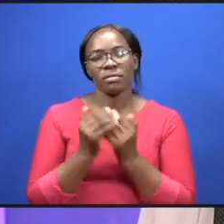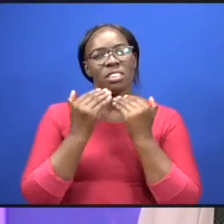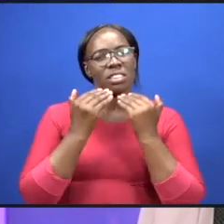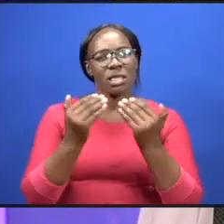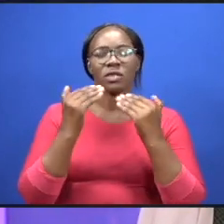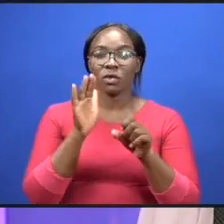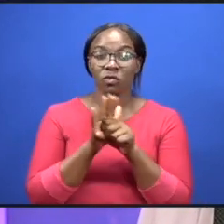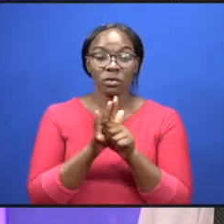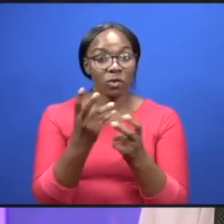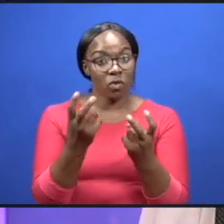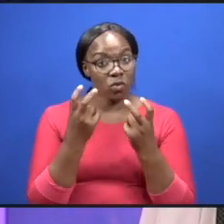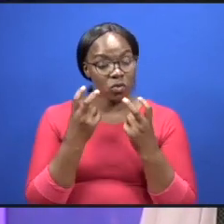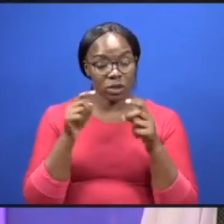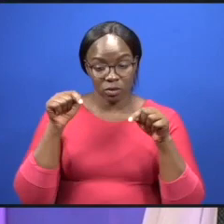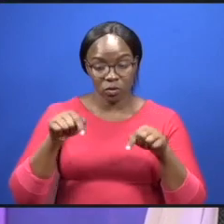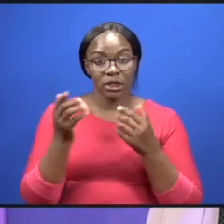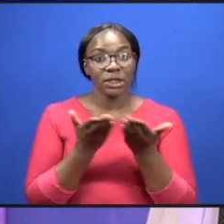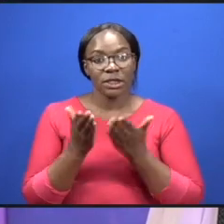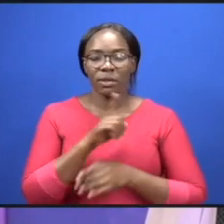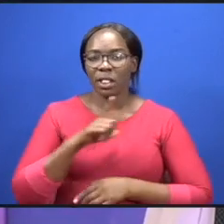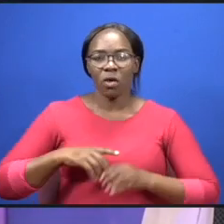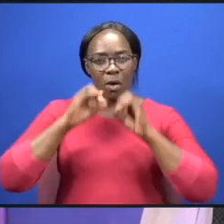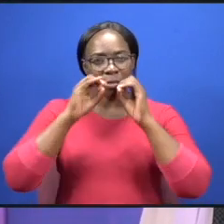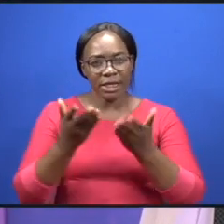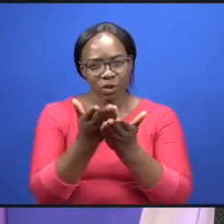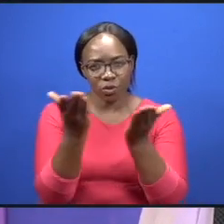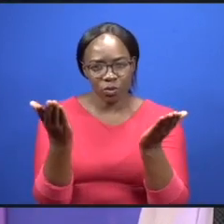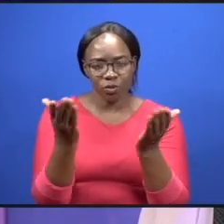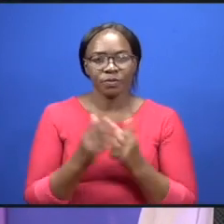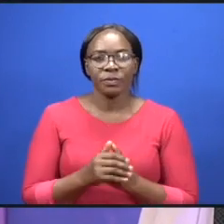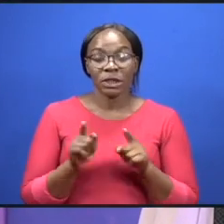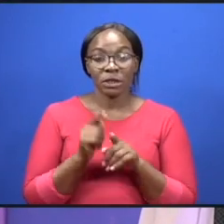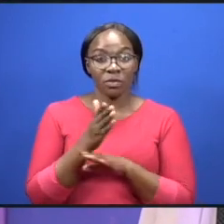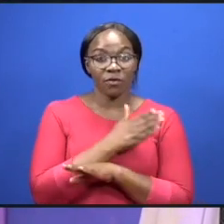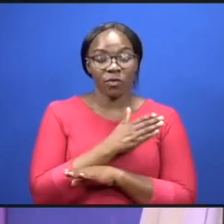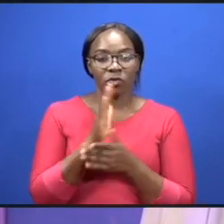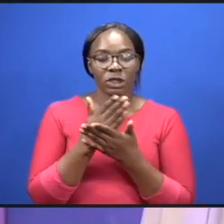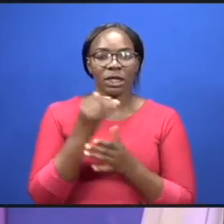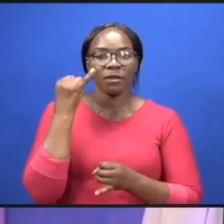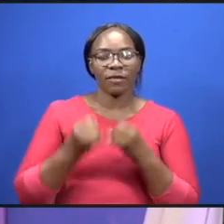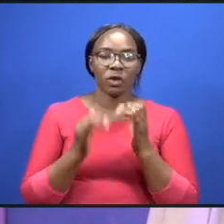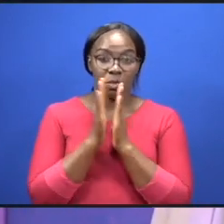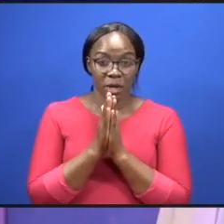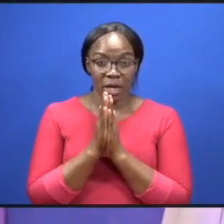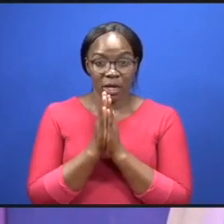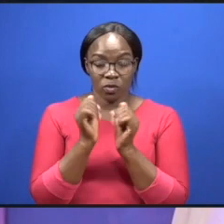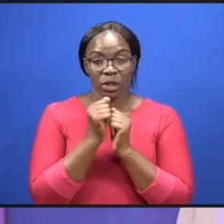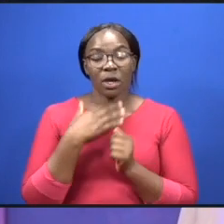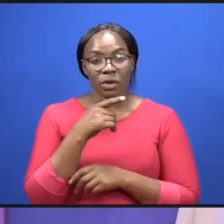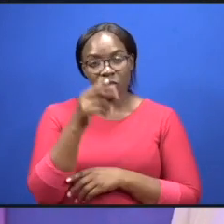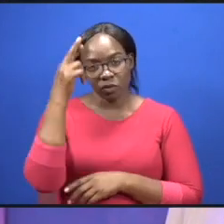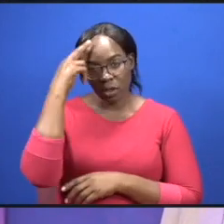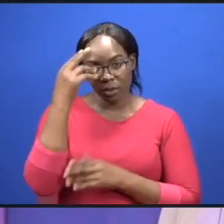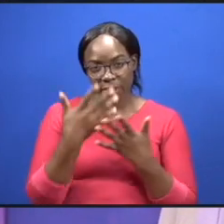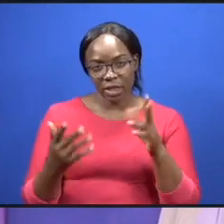very much for tuning in to our service today. The Lord bless you so very much. And before we share the benediction together, I'd like to remind you two